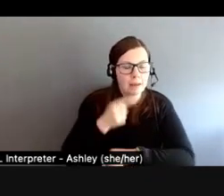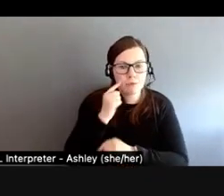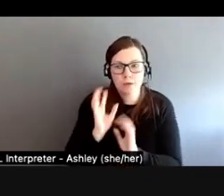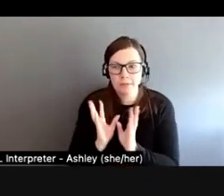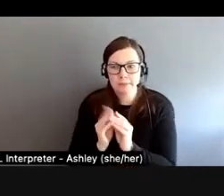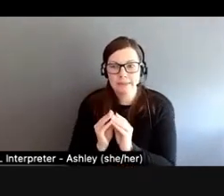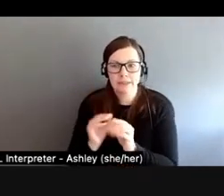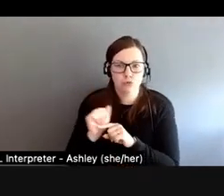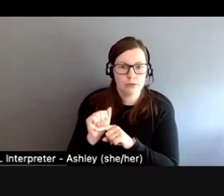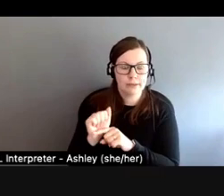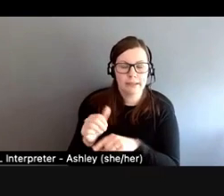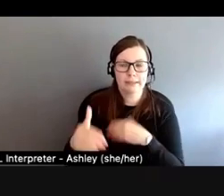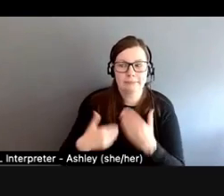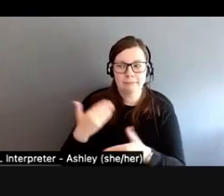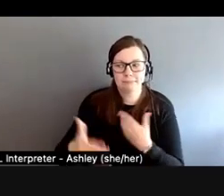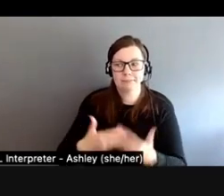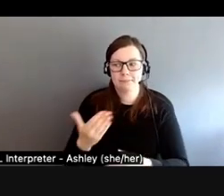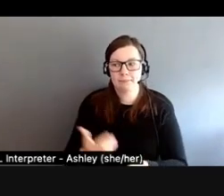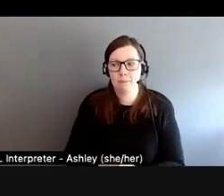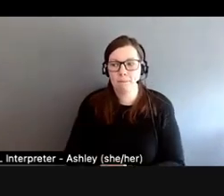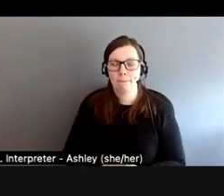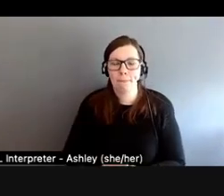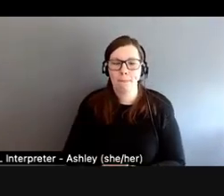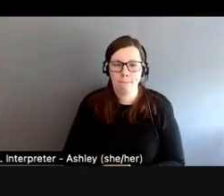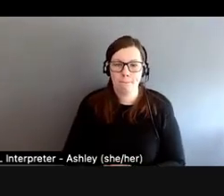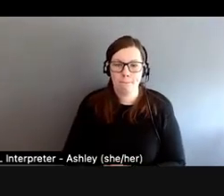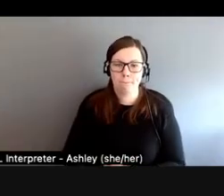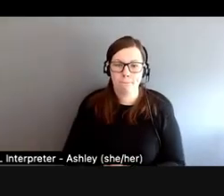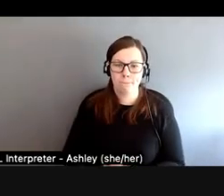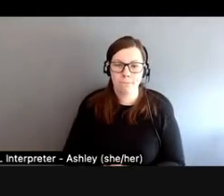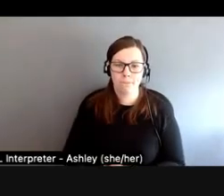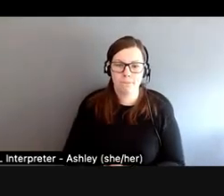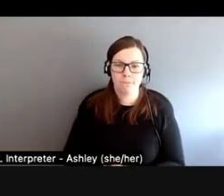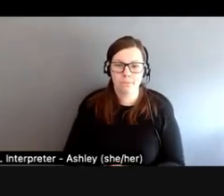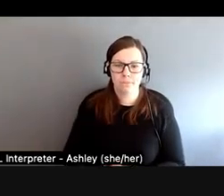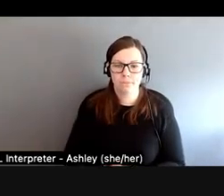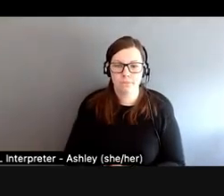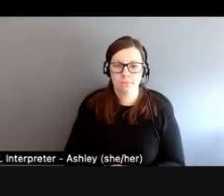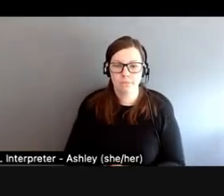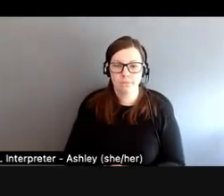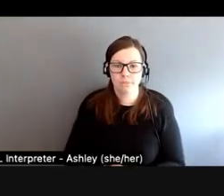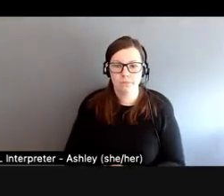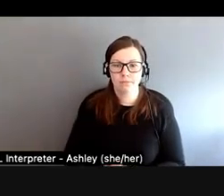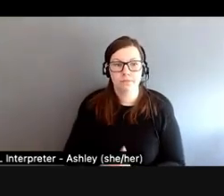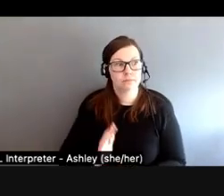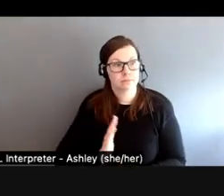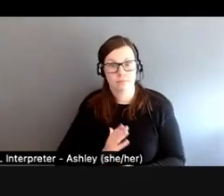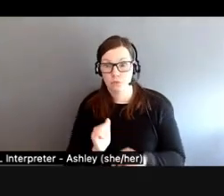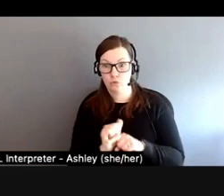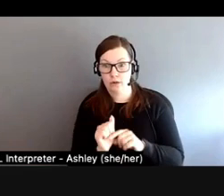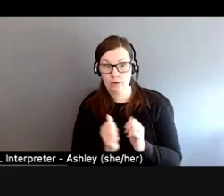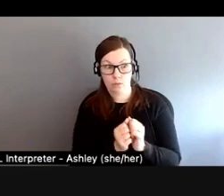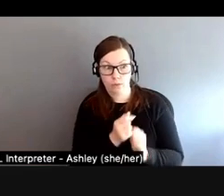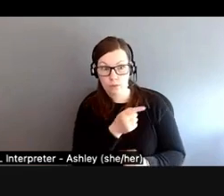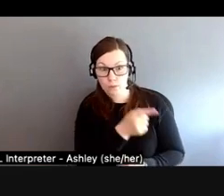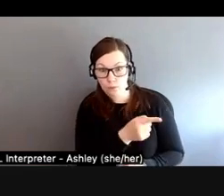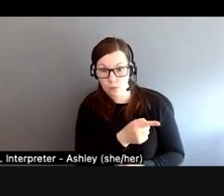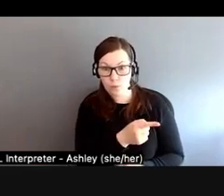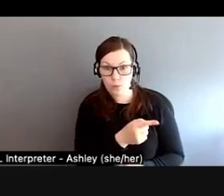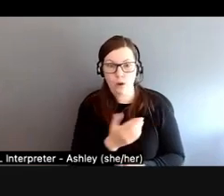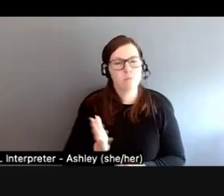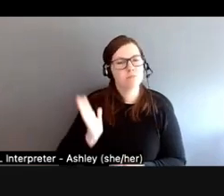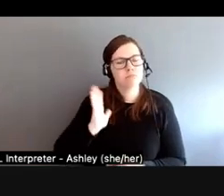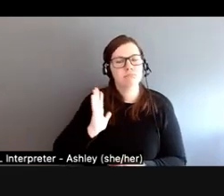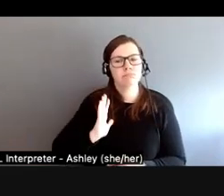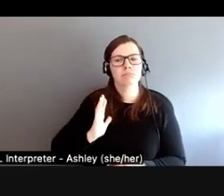our training actually with Monica, we used to meet once a month, and that took us kind of